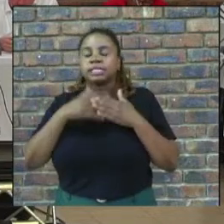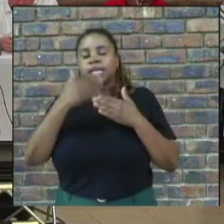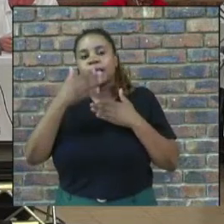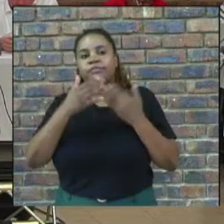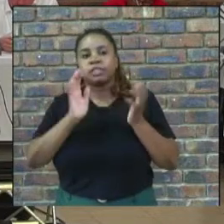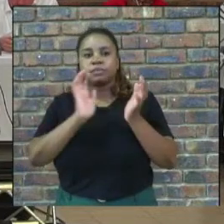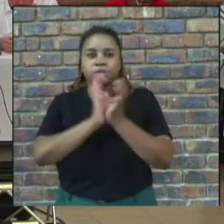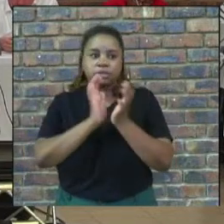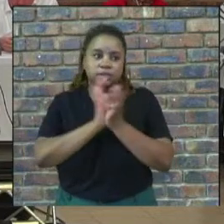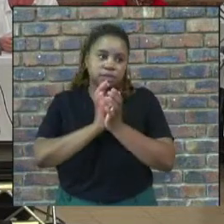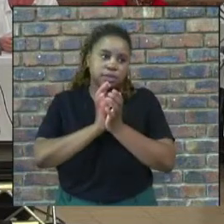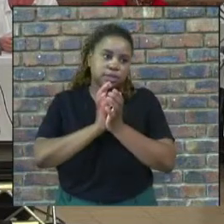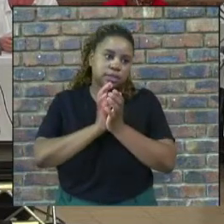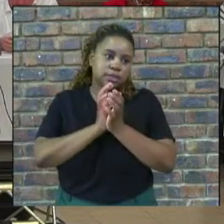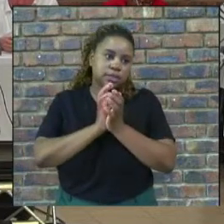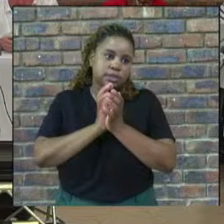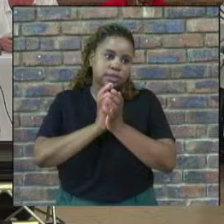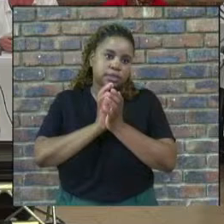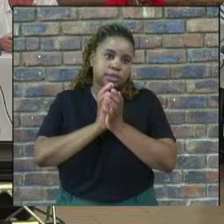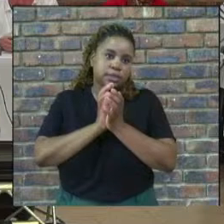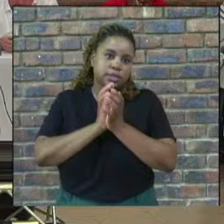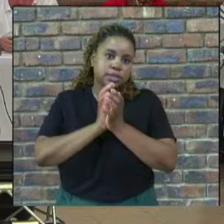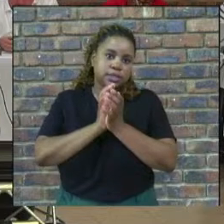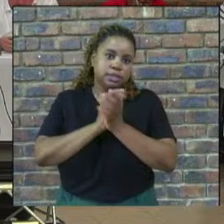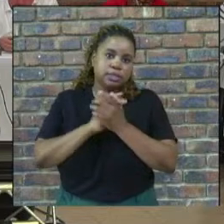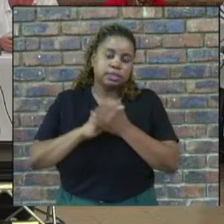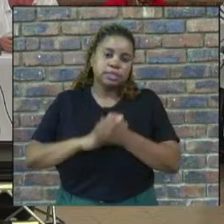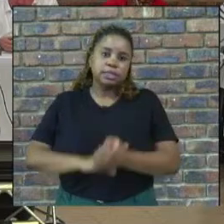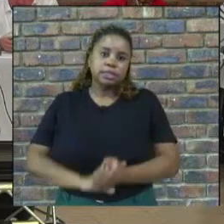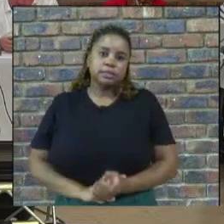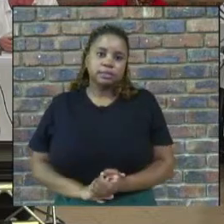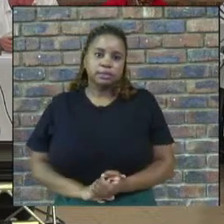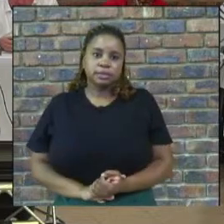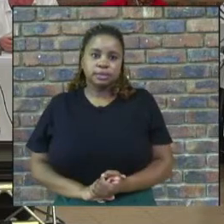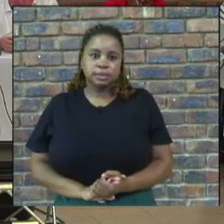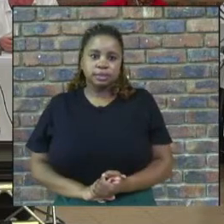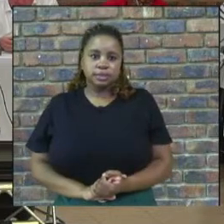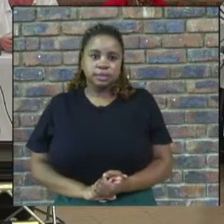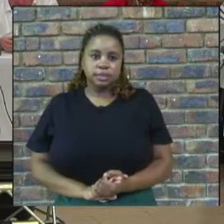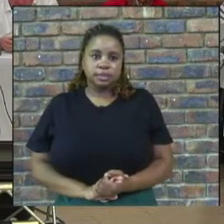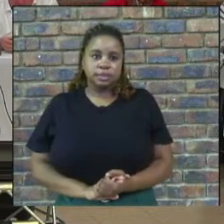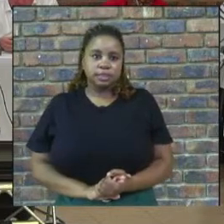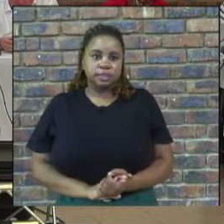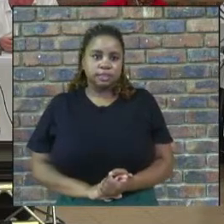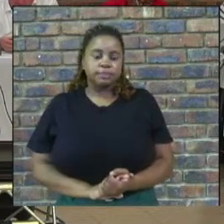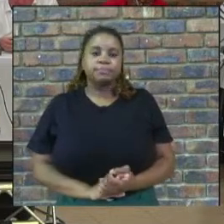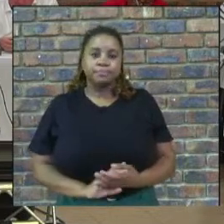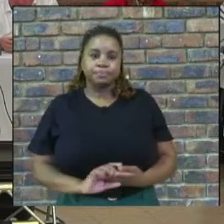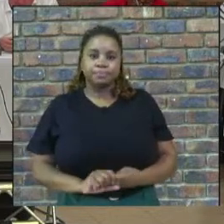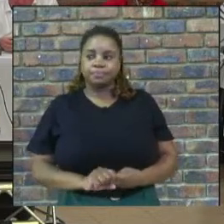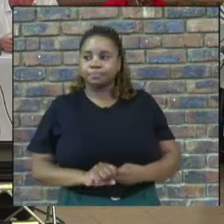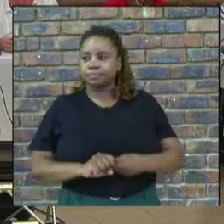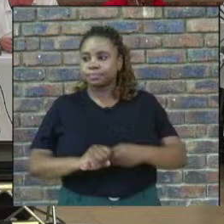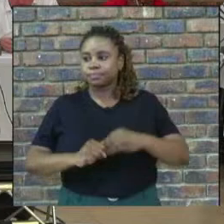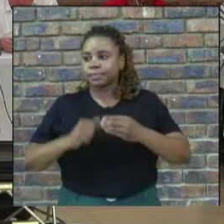Now it's addresses of where do we get help. Phone numbers of where do we get help.